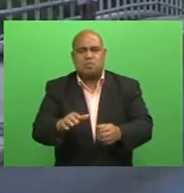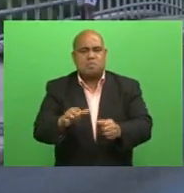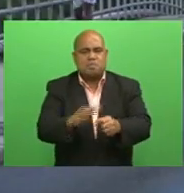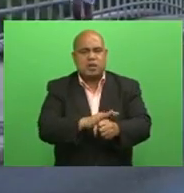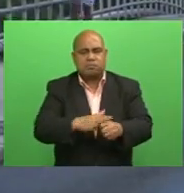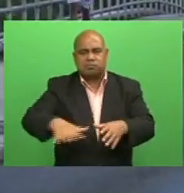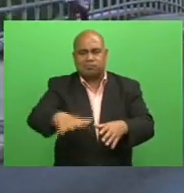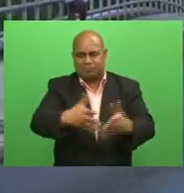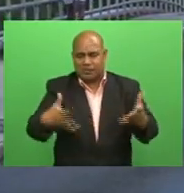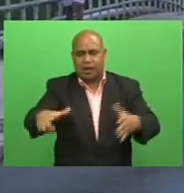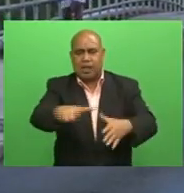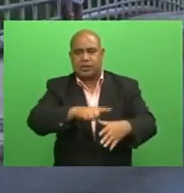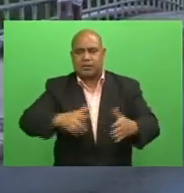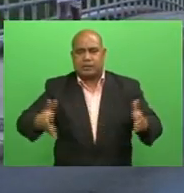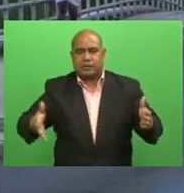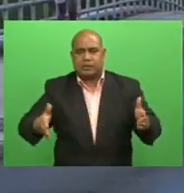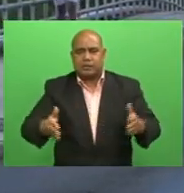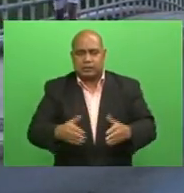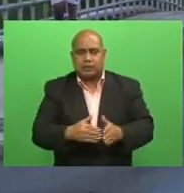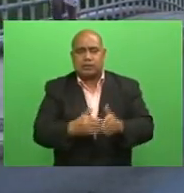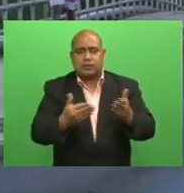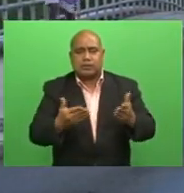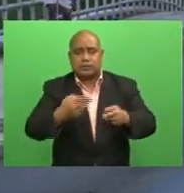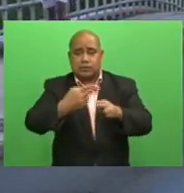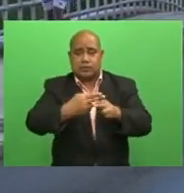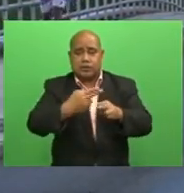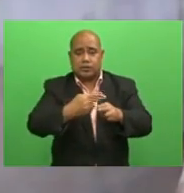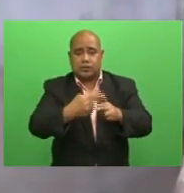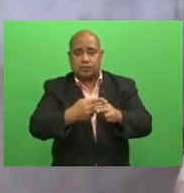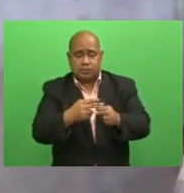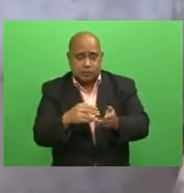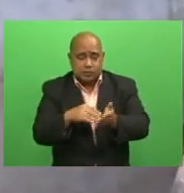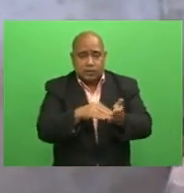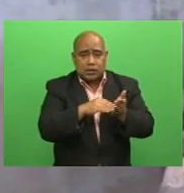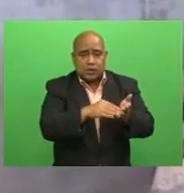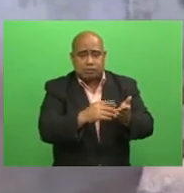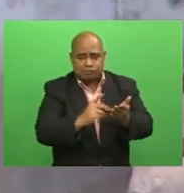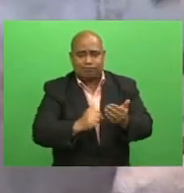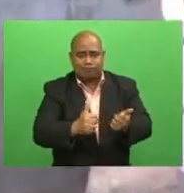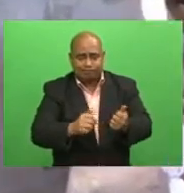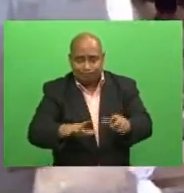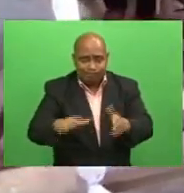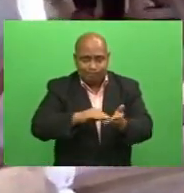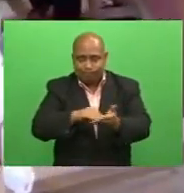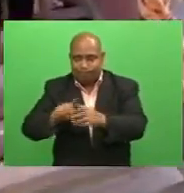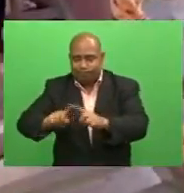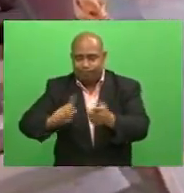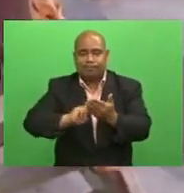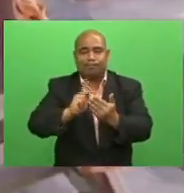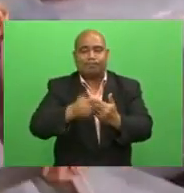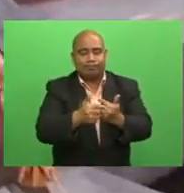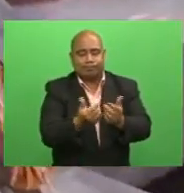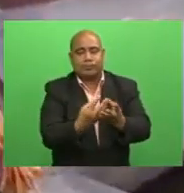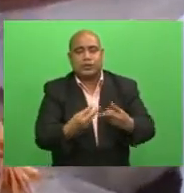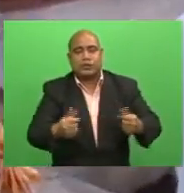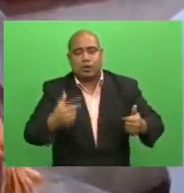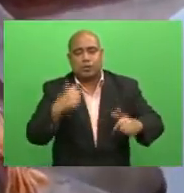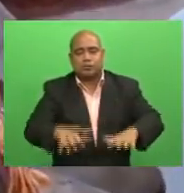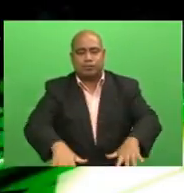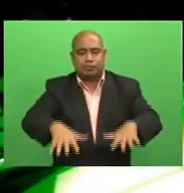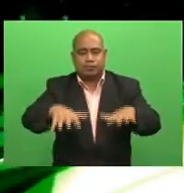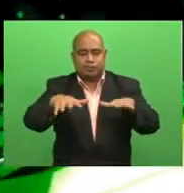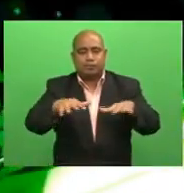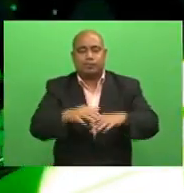River Flood Elevation Project will assist in mitigating severe flooding. Felipe Naikaso, FBC News.